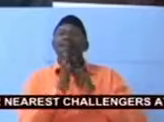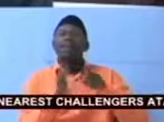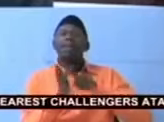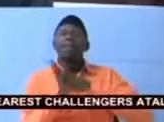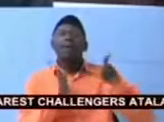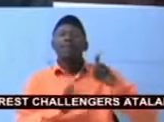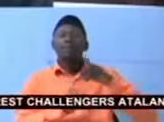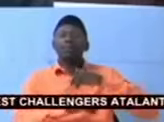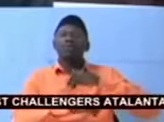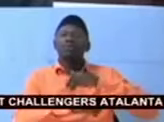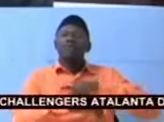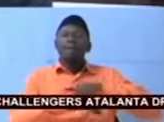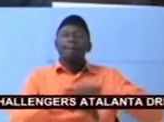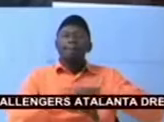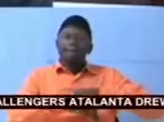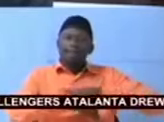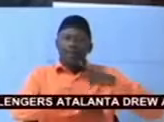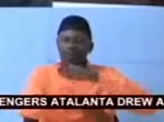1992 to